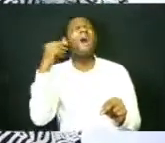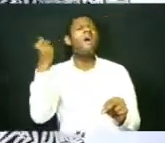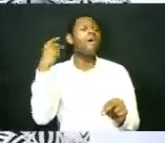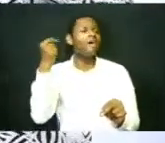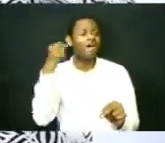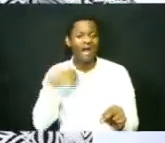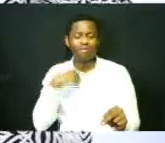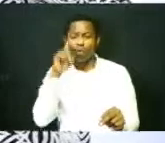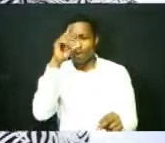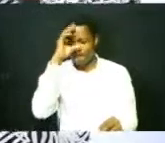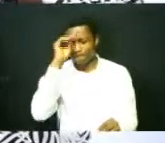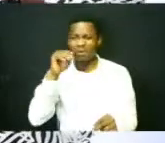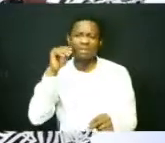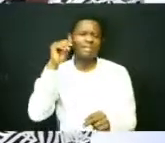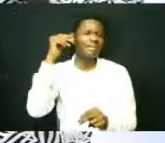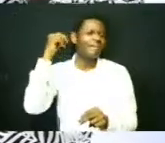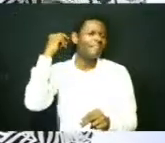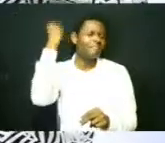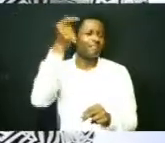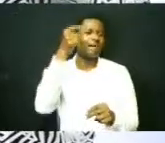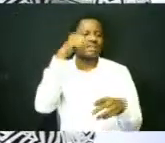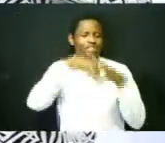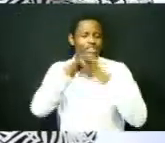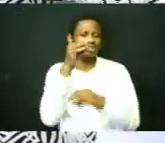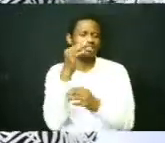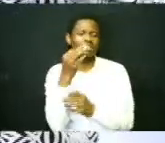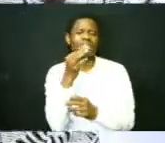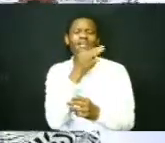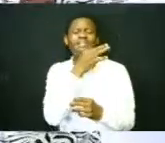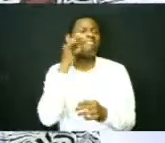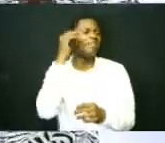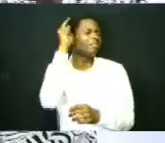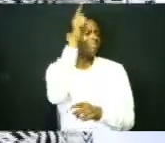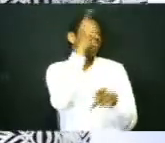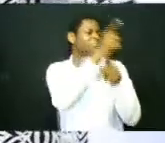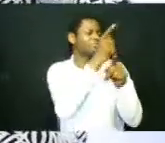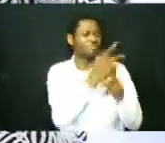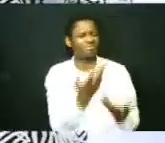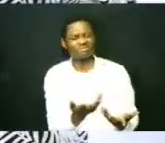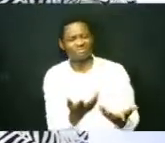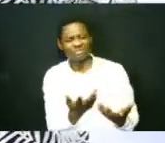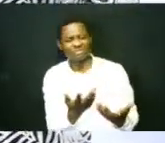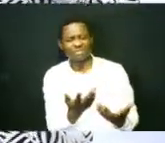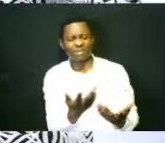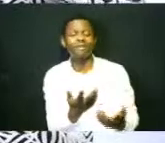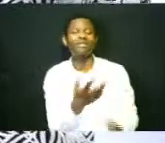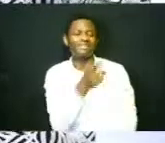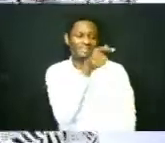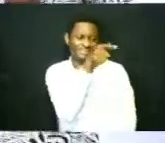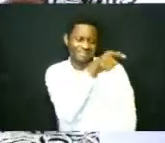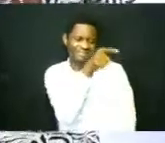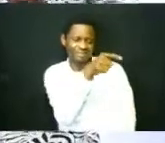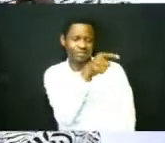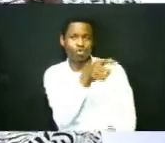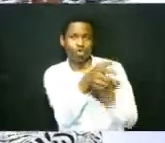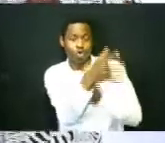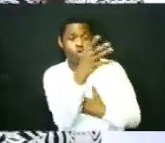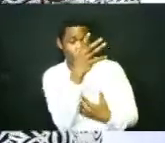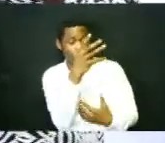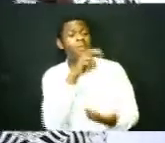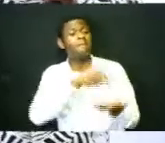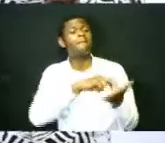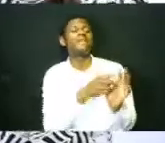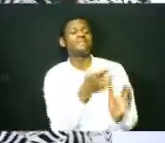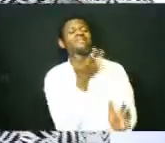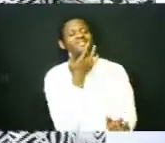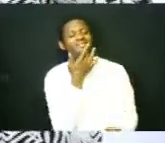se wo kenkan sem bi fa David ho na bra ono a o ma no ebe yo hene no kese e yadom isan se na jakura na ni wura firi no